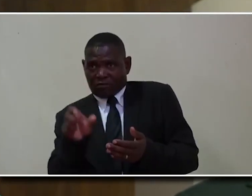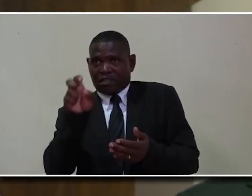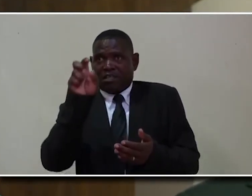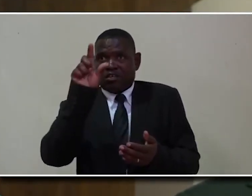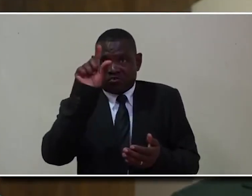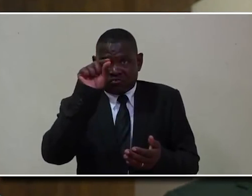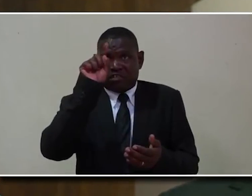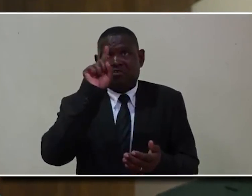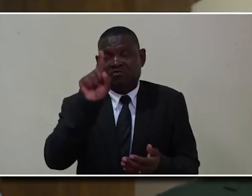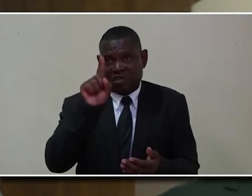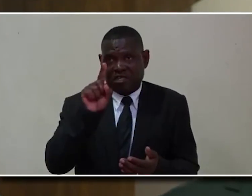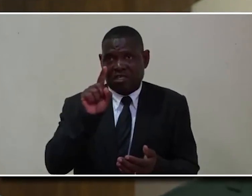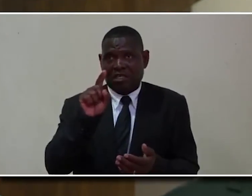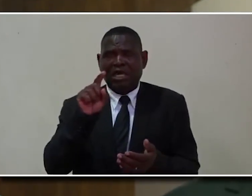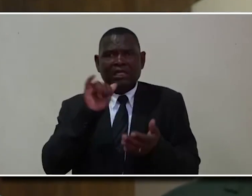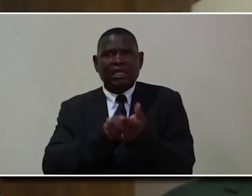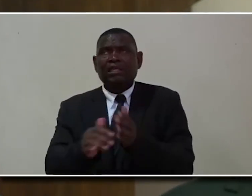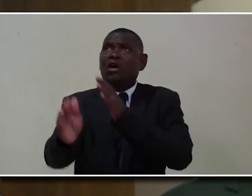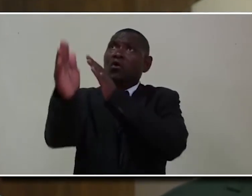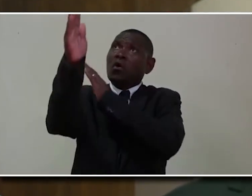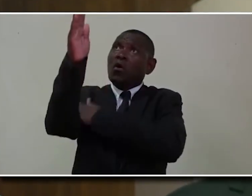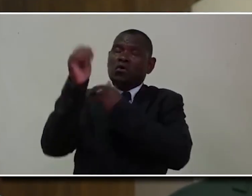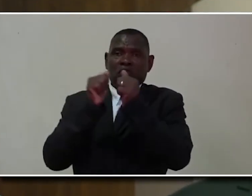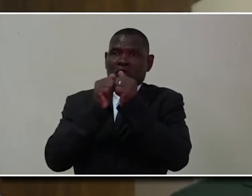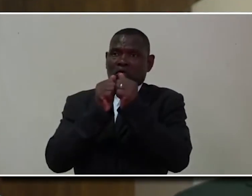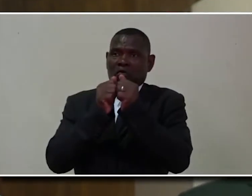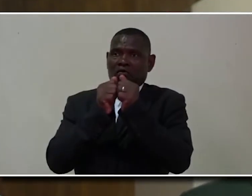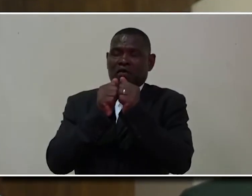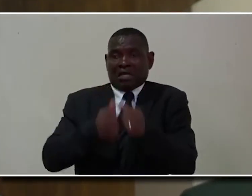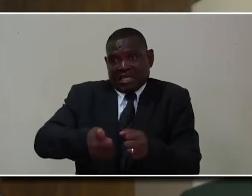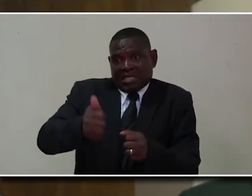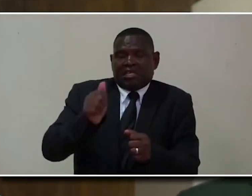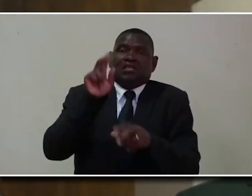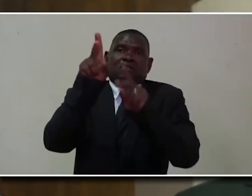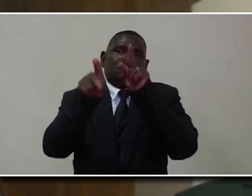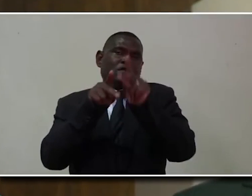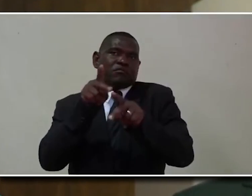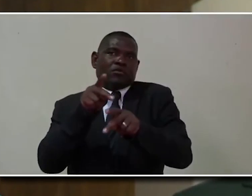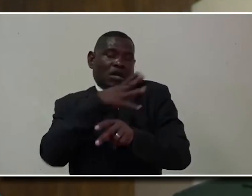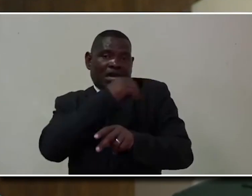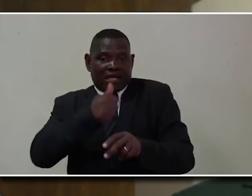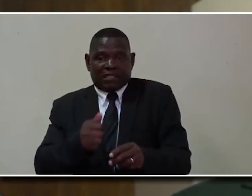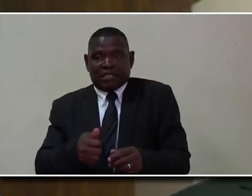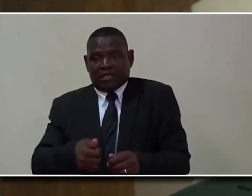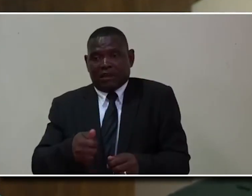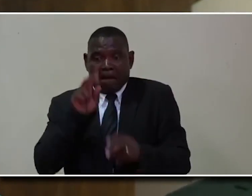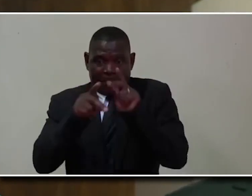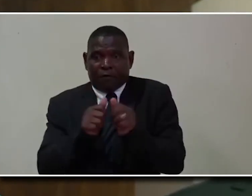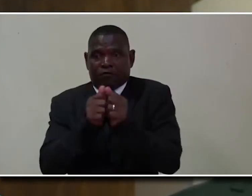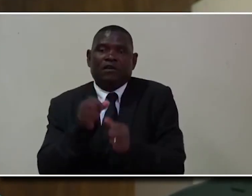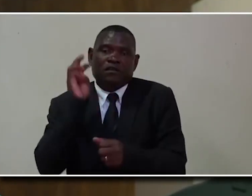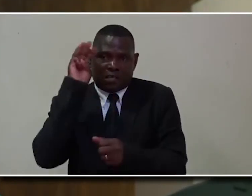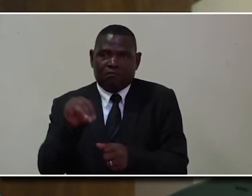tsamba 21. That God will be with his people and they will be with him. Sopano Mulungu azakhala ndi anthu acha azakhala naye. He